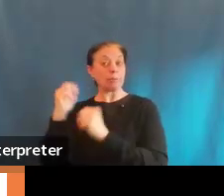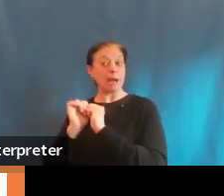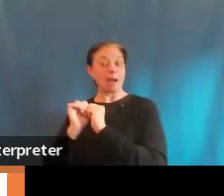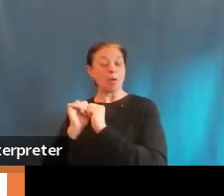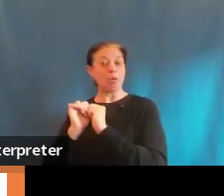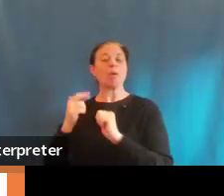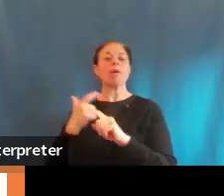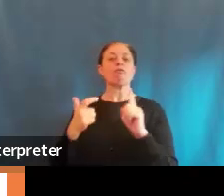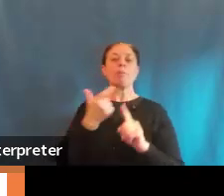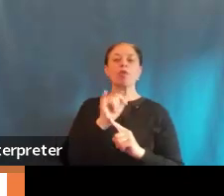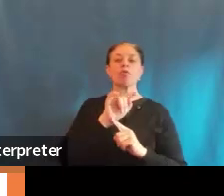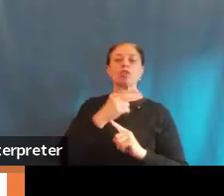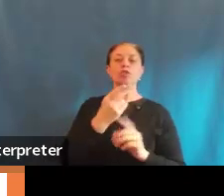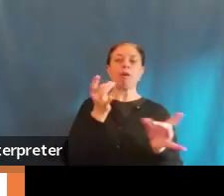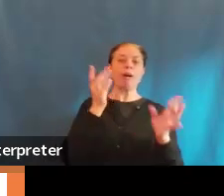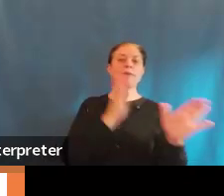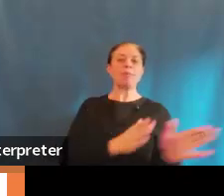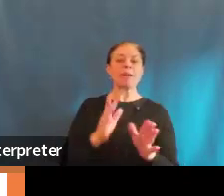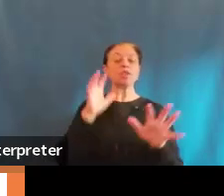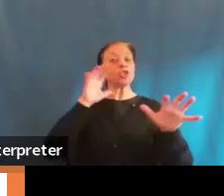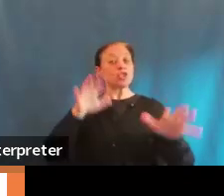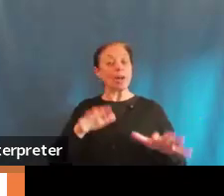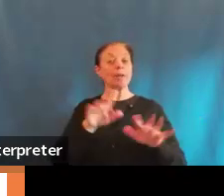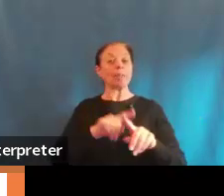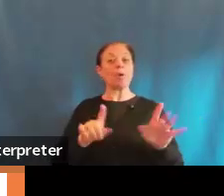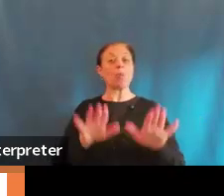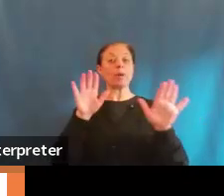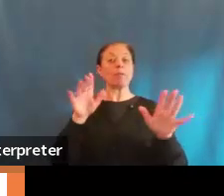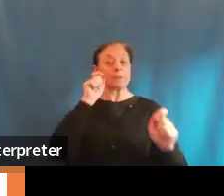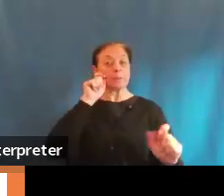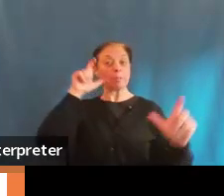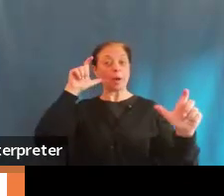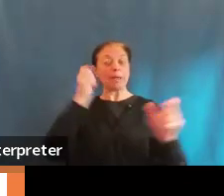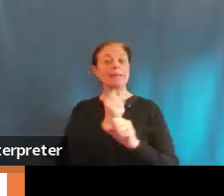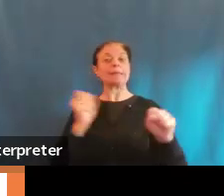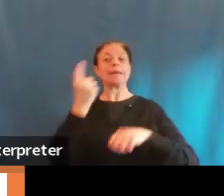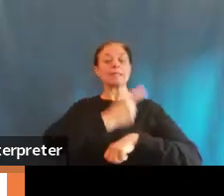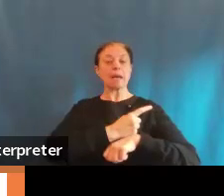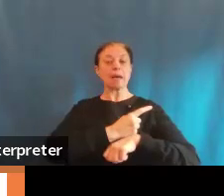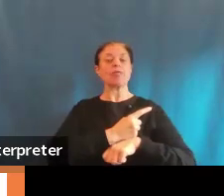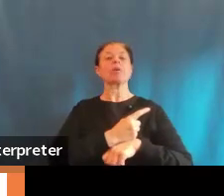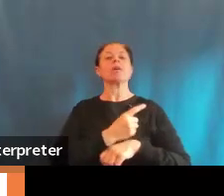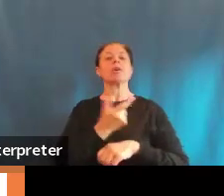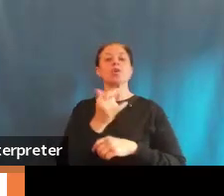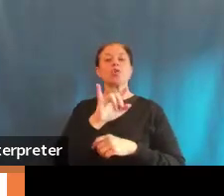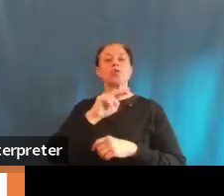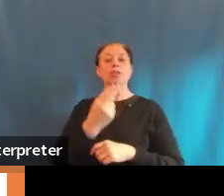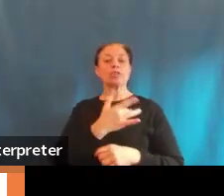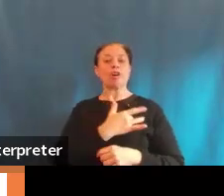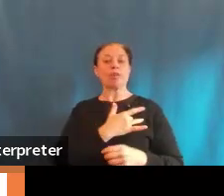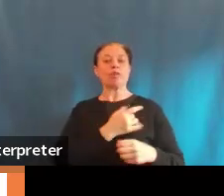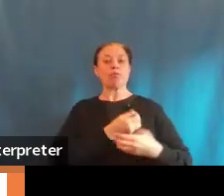the Grinch's awful plans, and how a shocking but wonderful surprise saves the day and grows the Grinch's heart 3